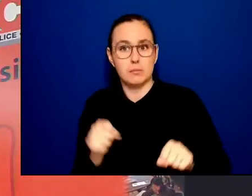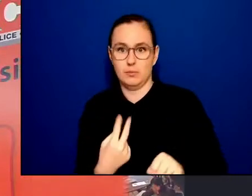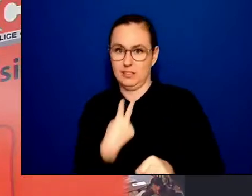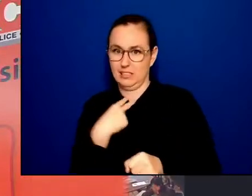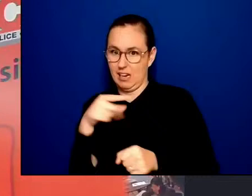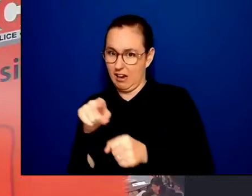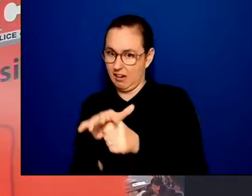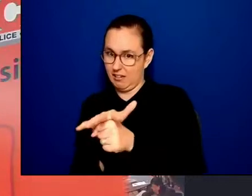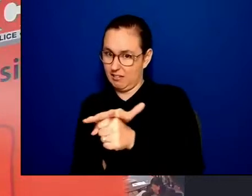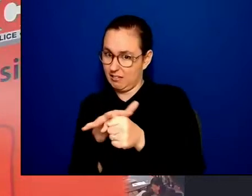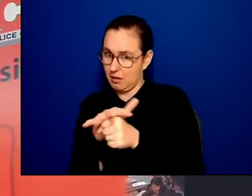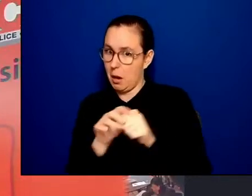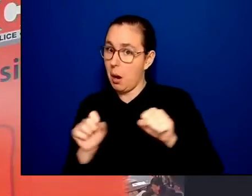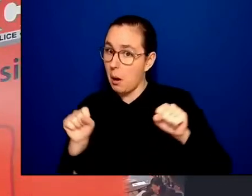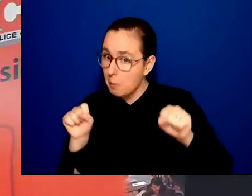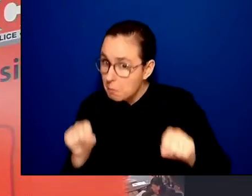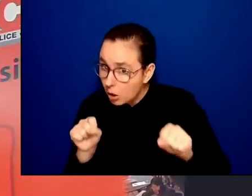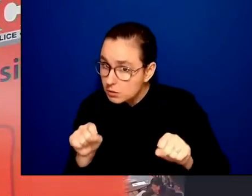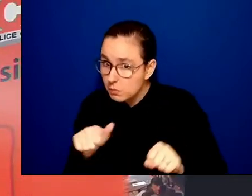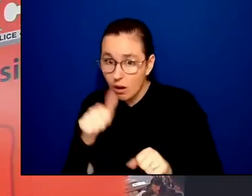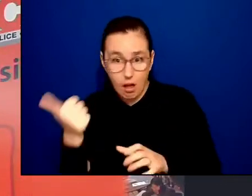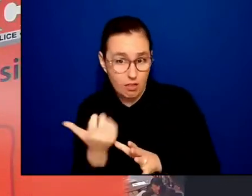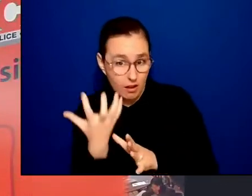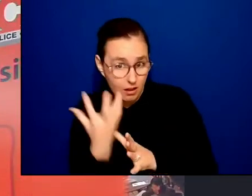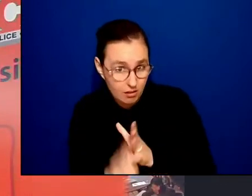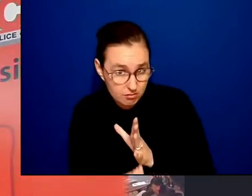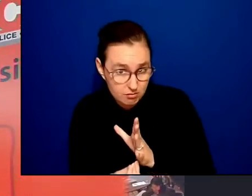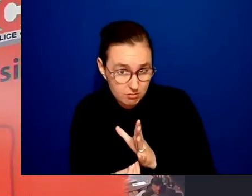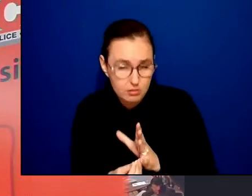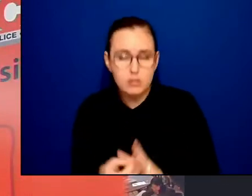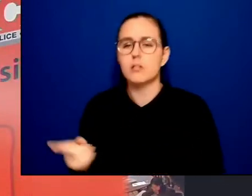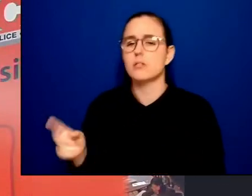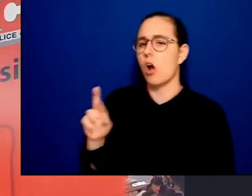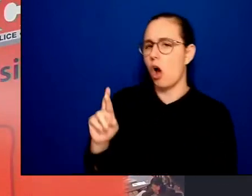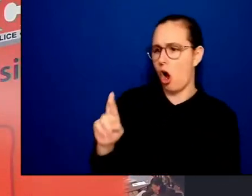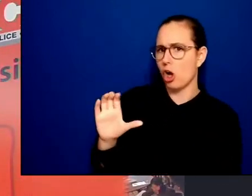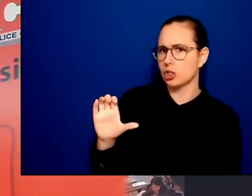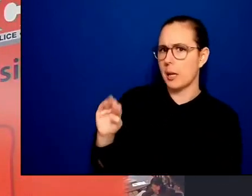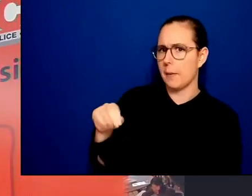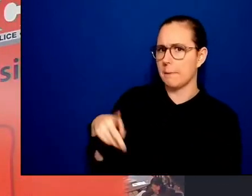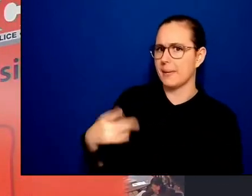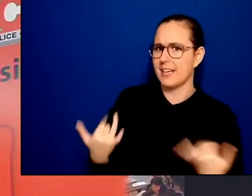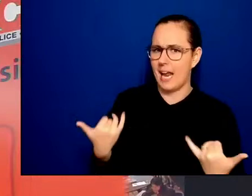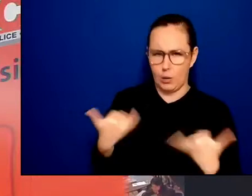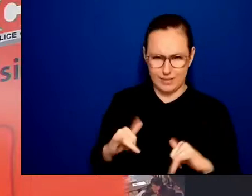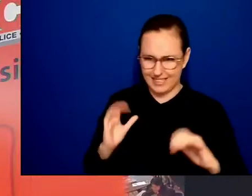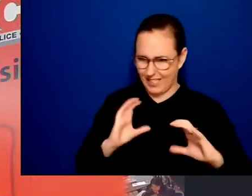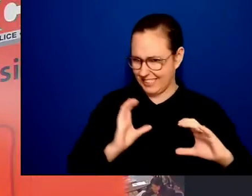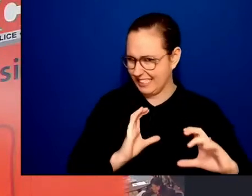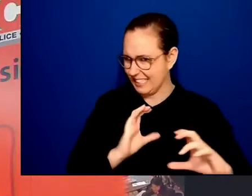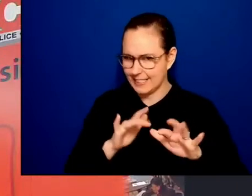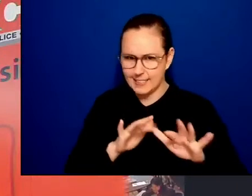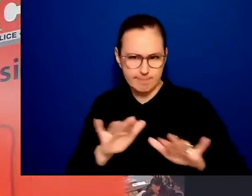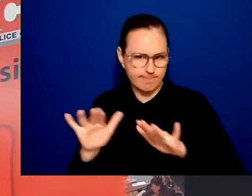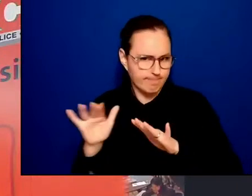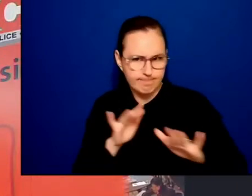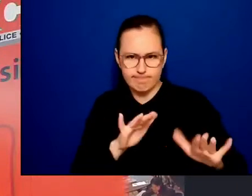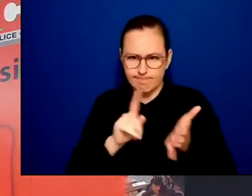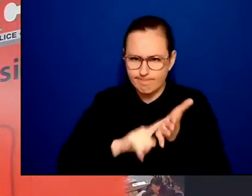the RCMP will continue to remain involved in these searches. We will provide more information regarding fatalities as soon as